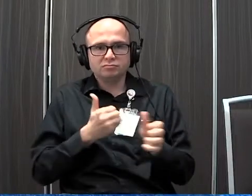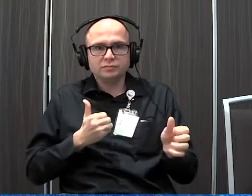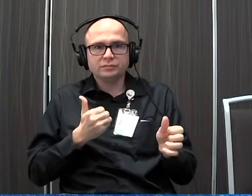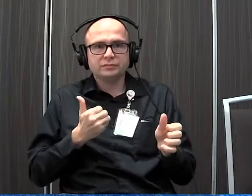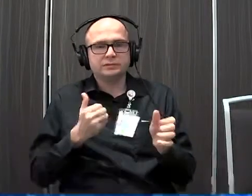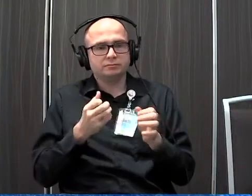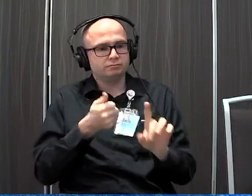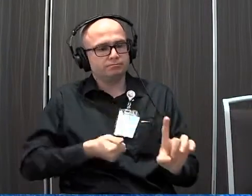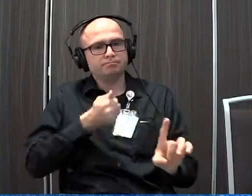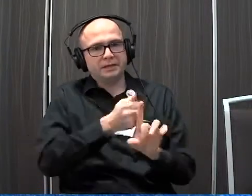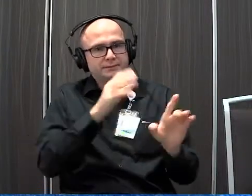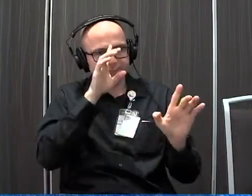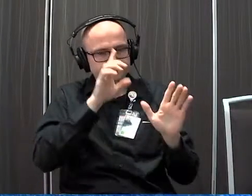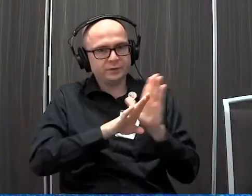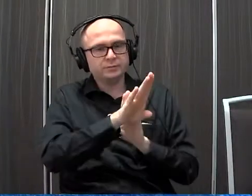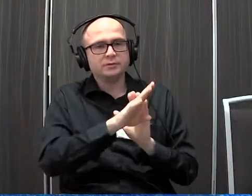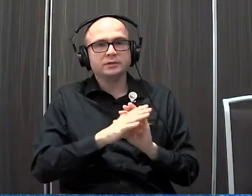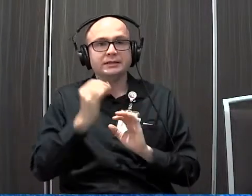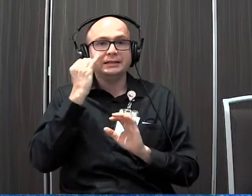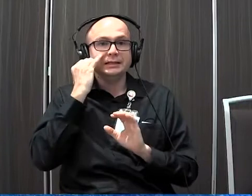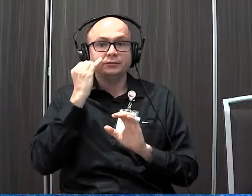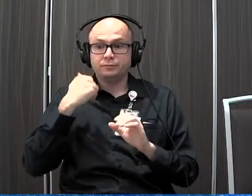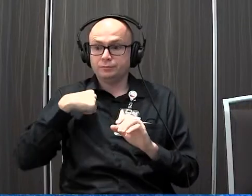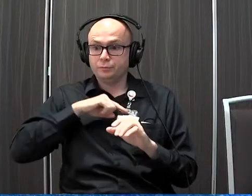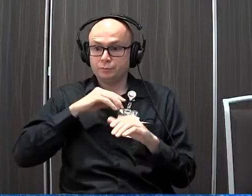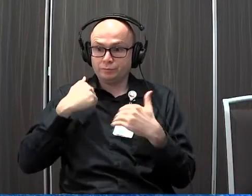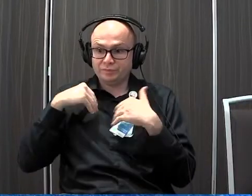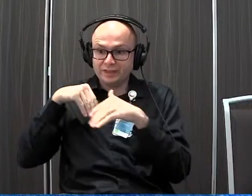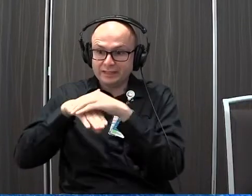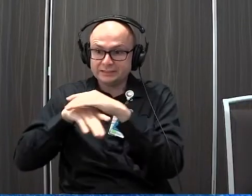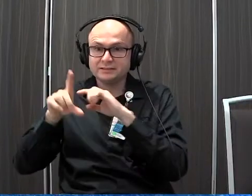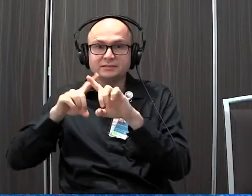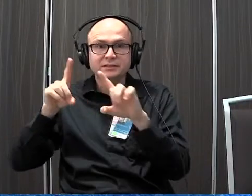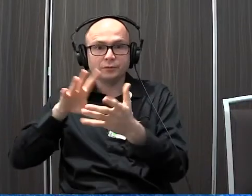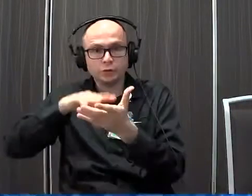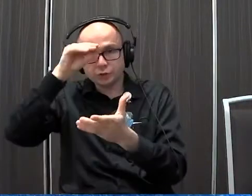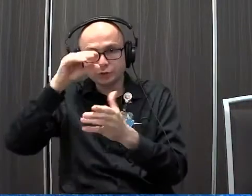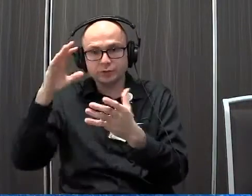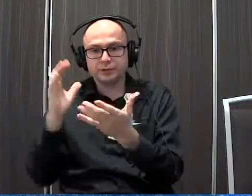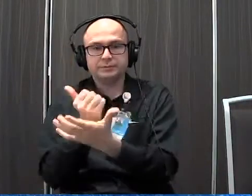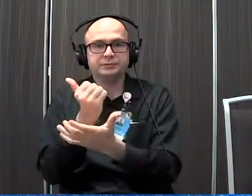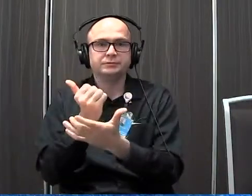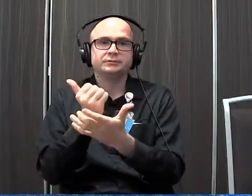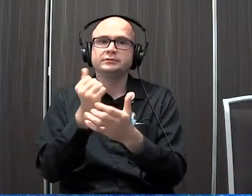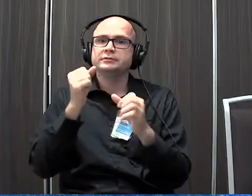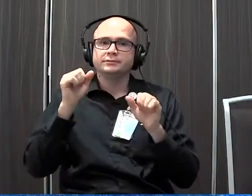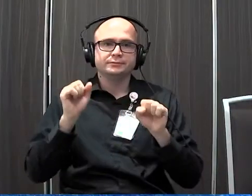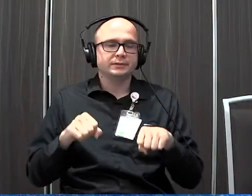development, especially if we're not providing access to different learning opportunities early in life. It can be